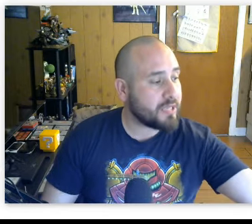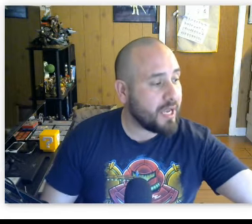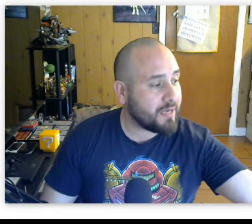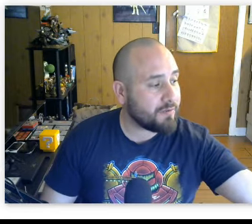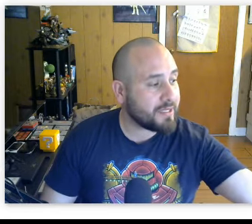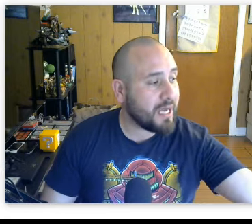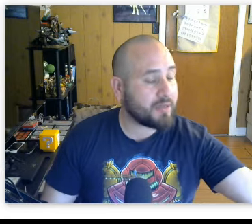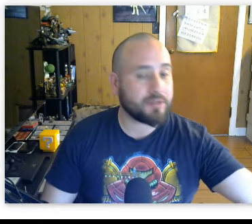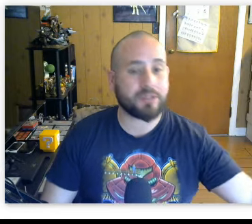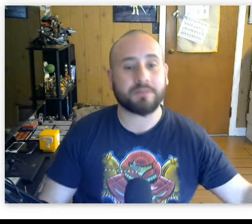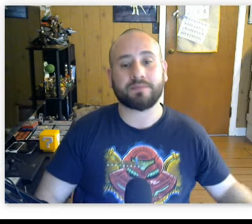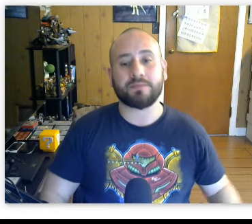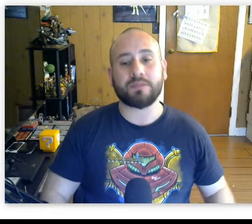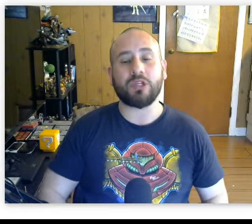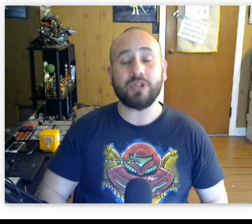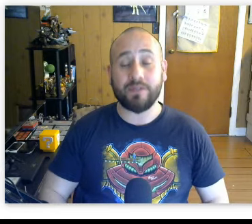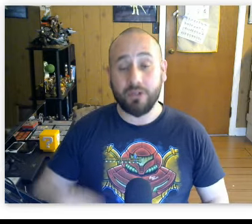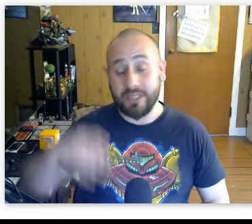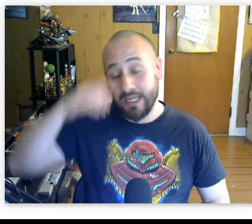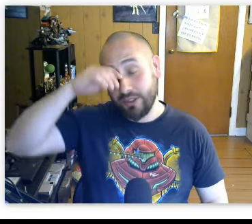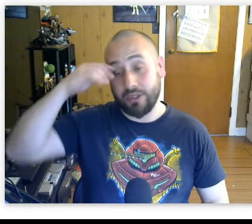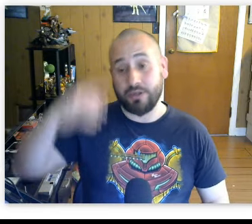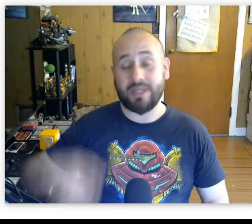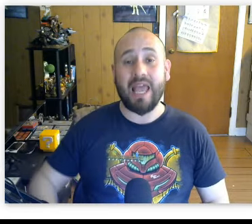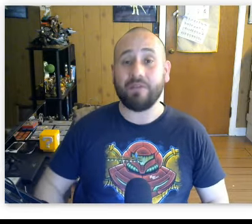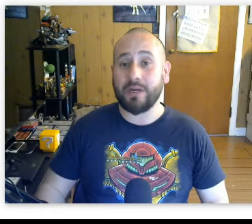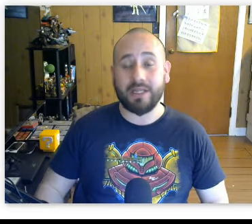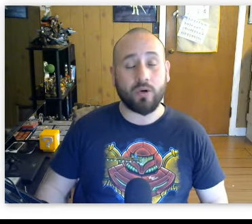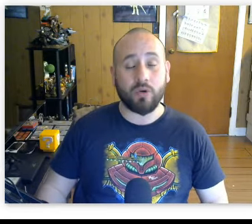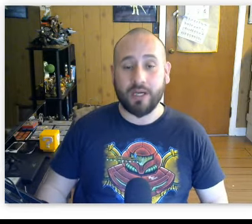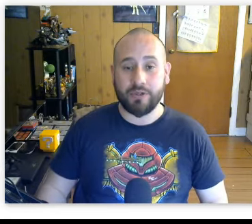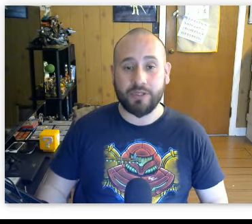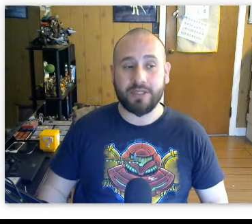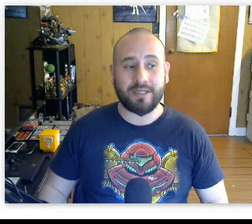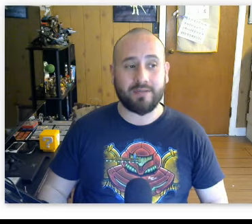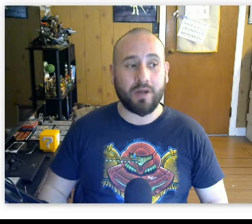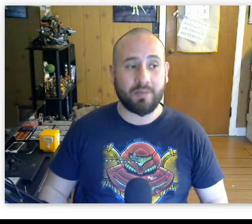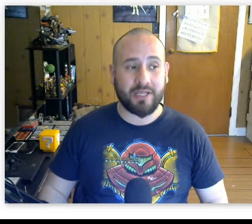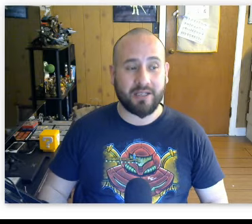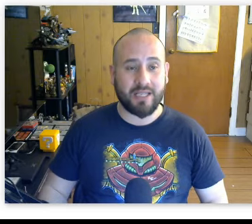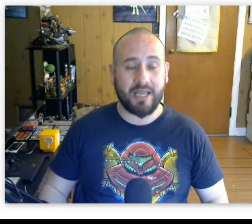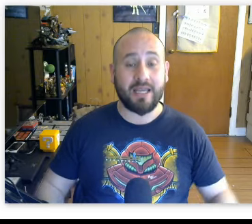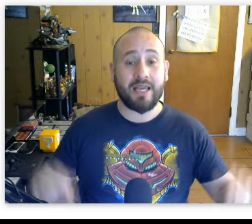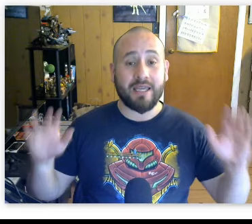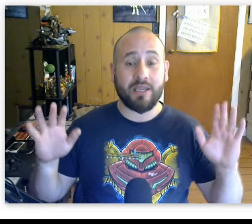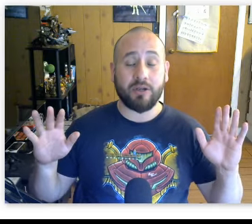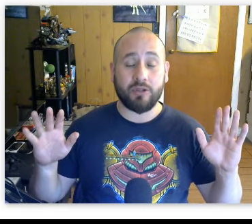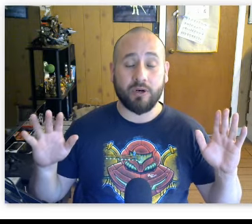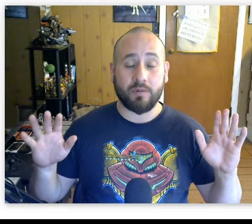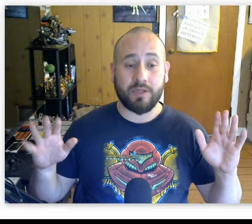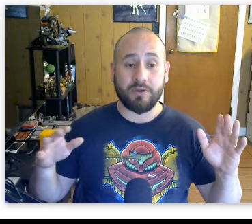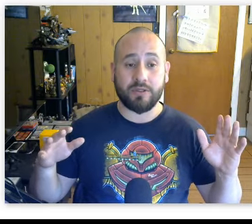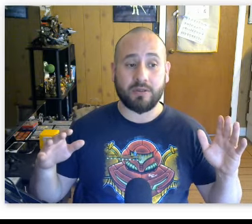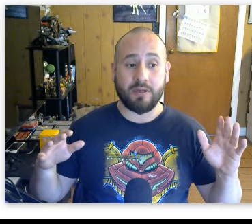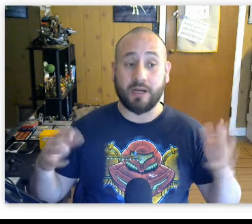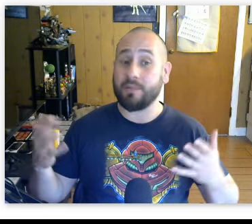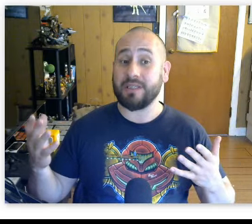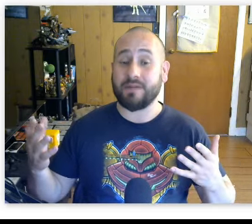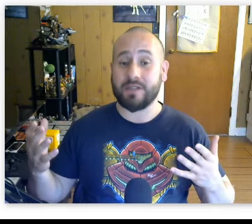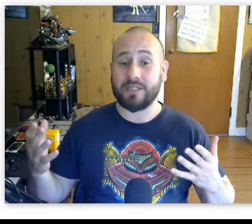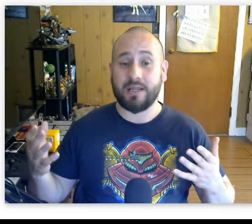The sign for McDonald's. You have two signs you can use. Everyone in the whole country uses one particular sign. Here in New York, we use